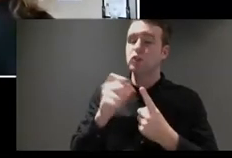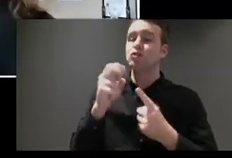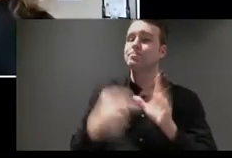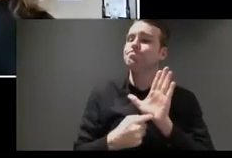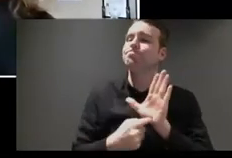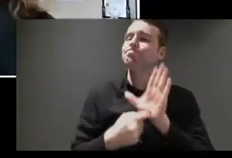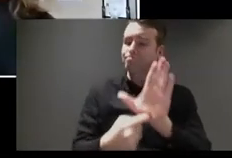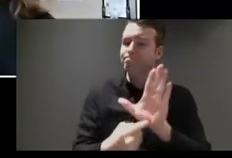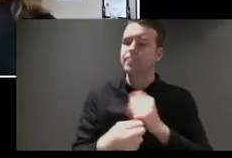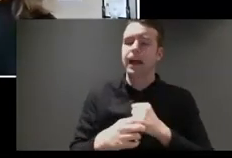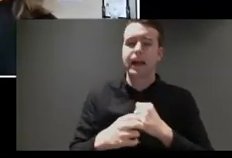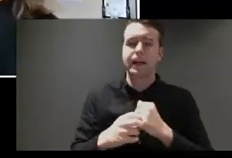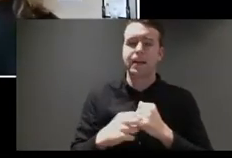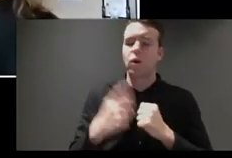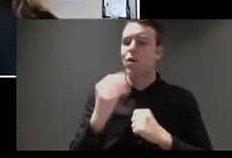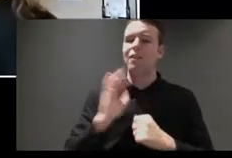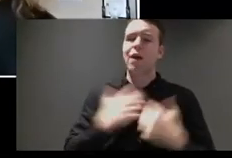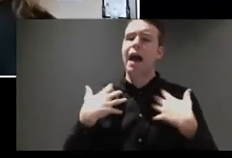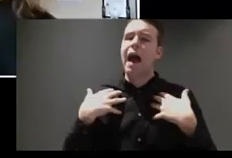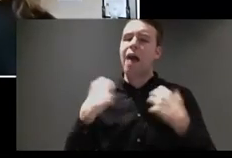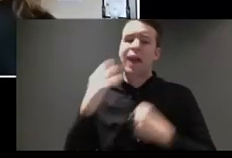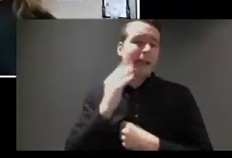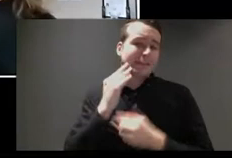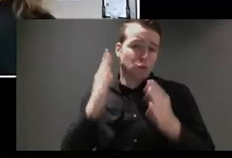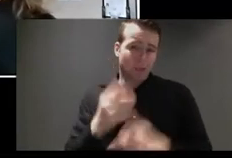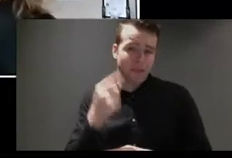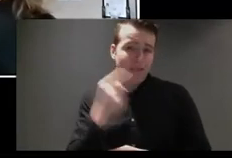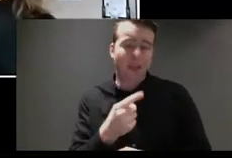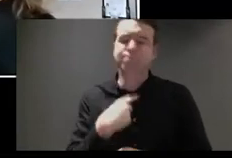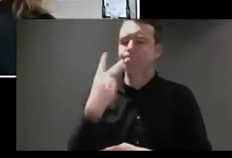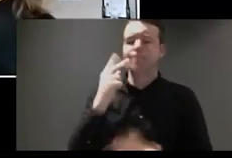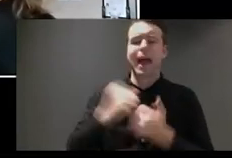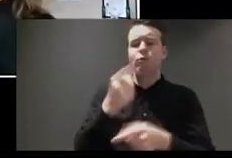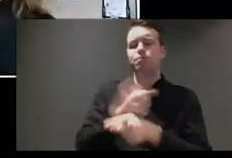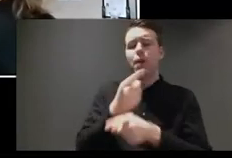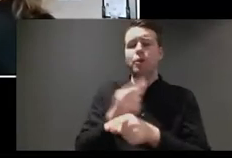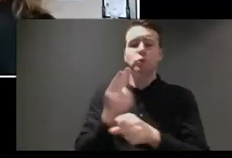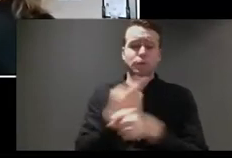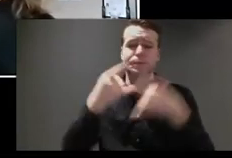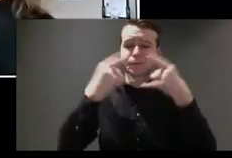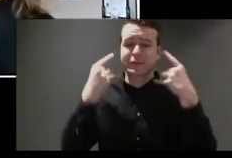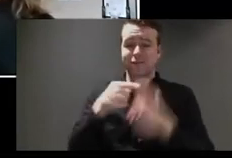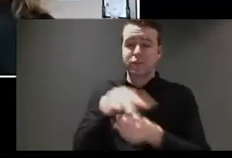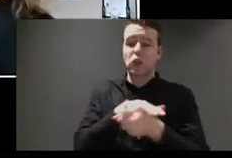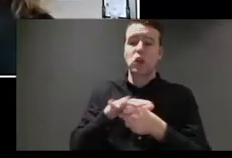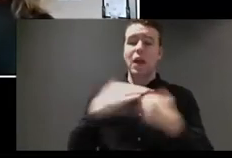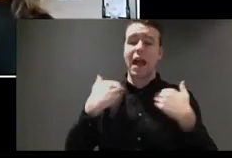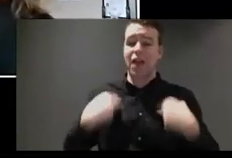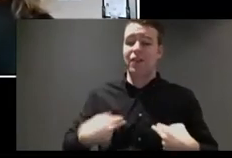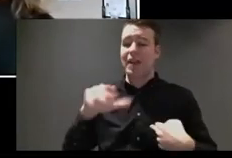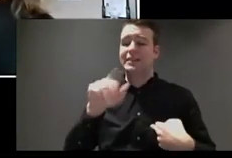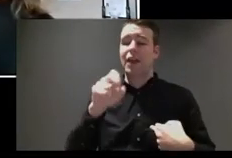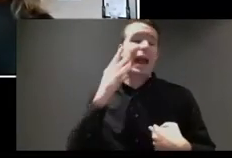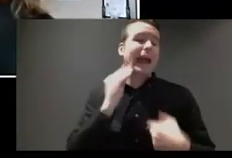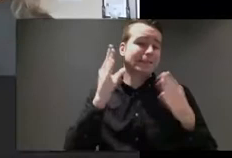featuring, I think, one of our health experts out there. Yeah, so let's see how to properly wear a mask from a local healthcare expert,